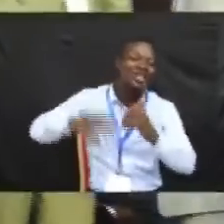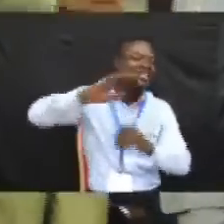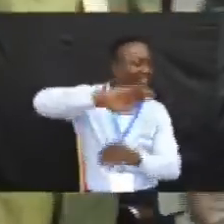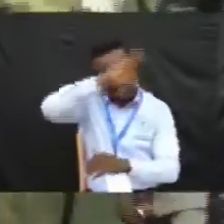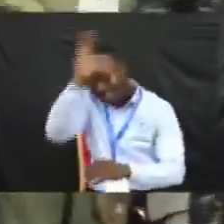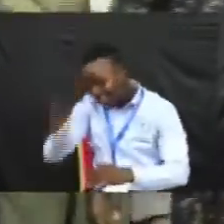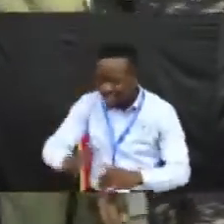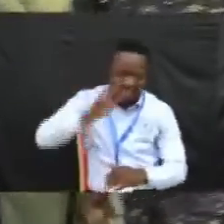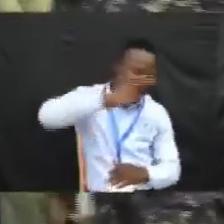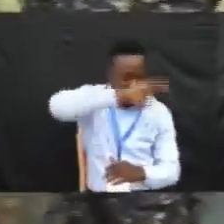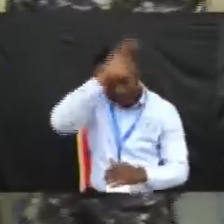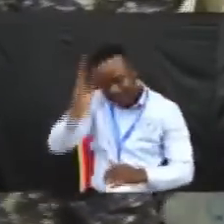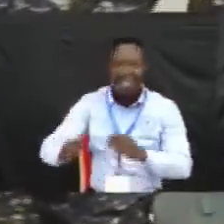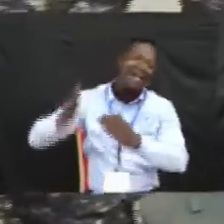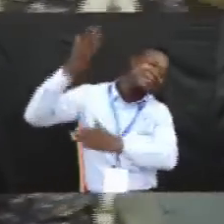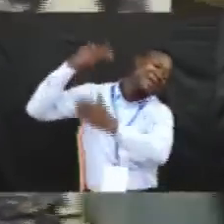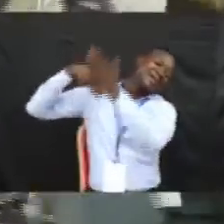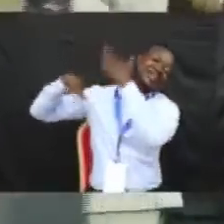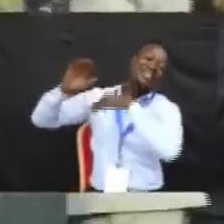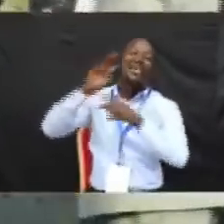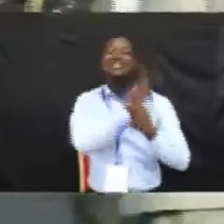to reach our